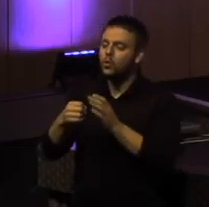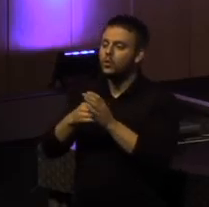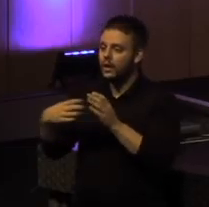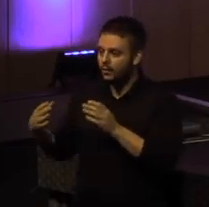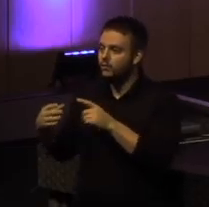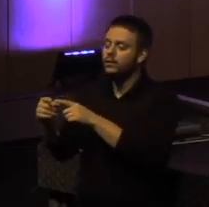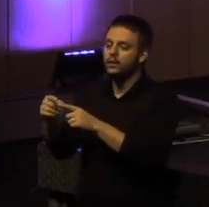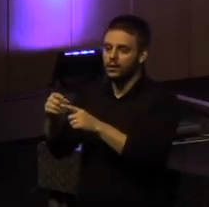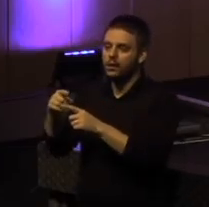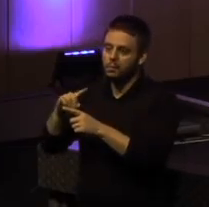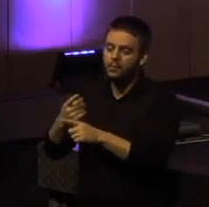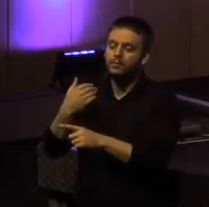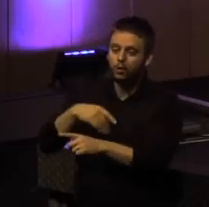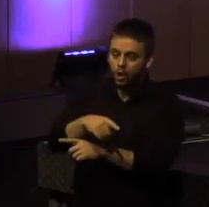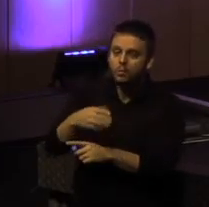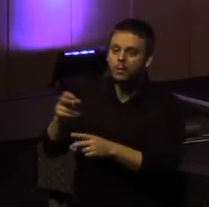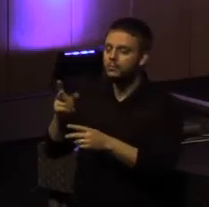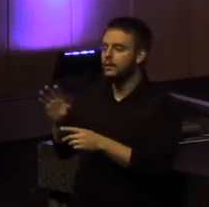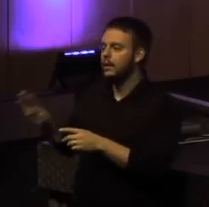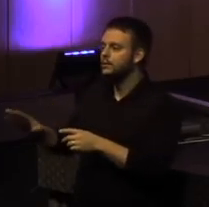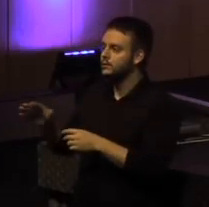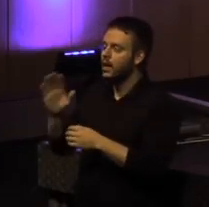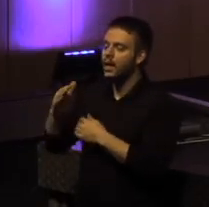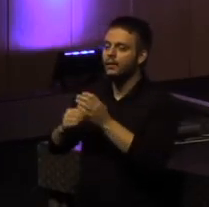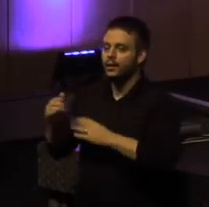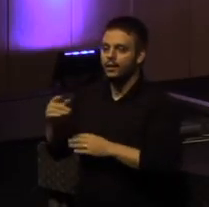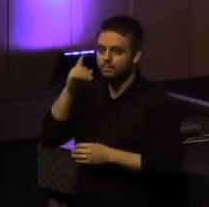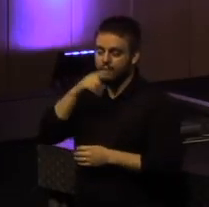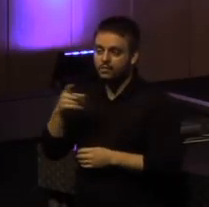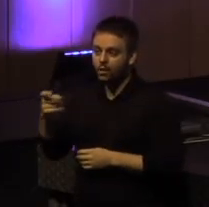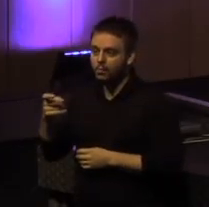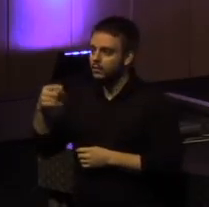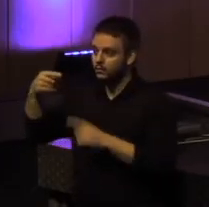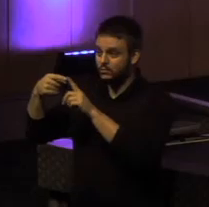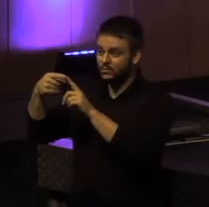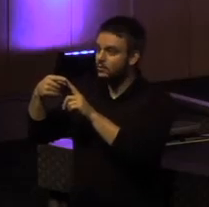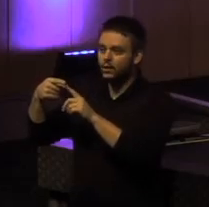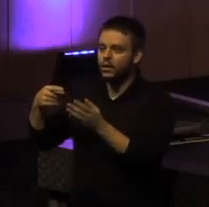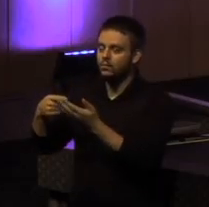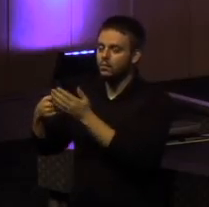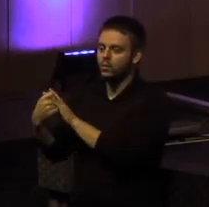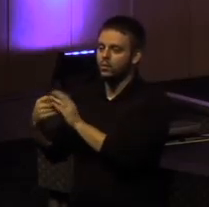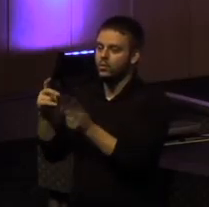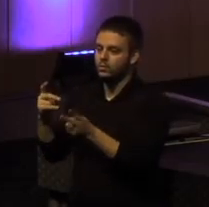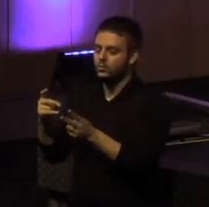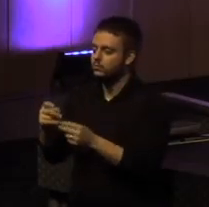year. Ferguson police should not be on the scene if, in fact, they